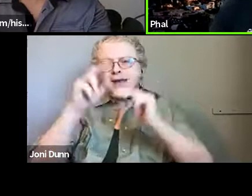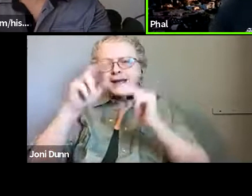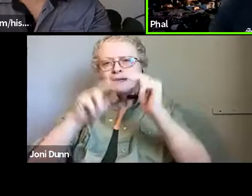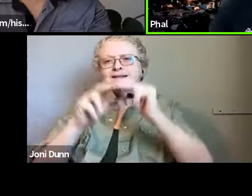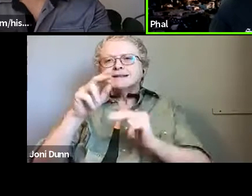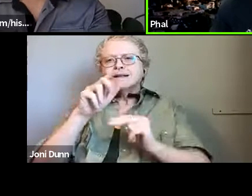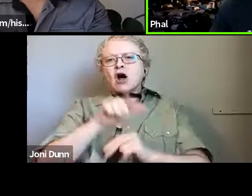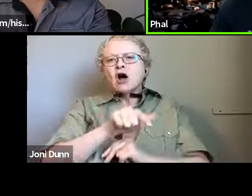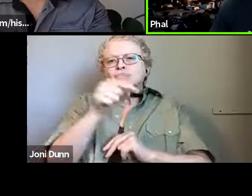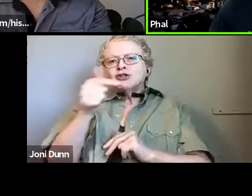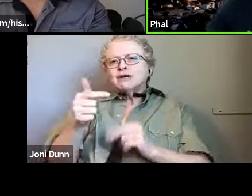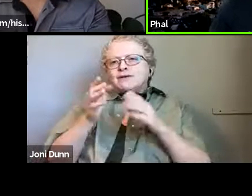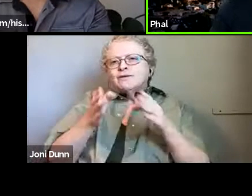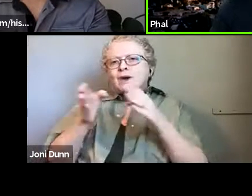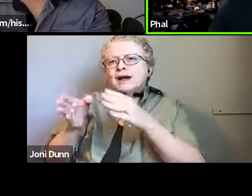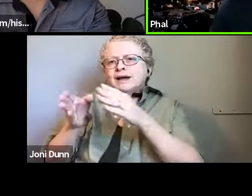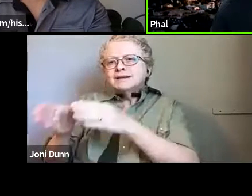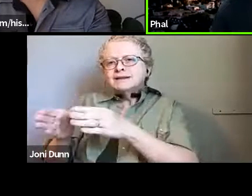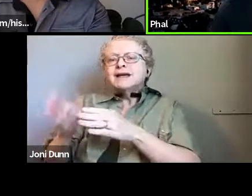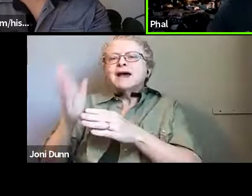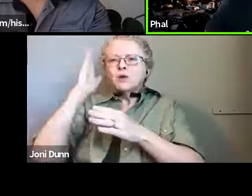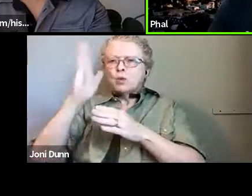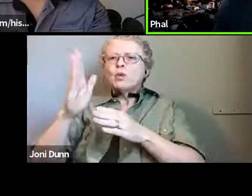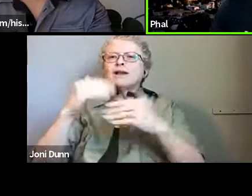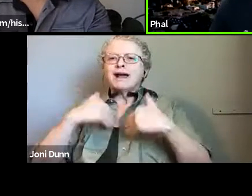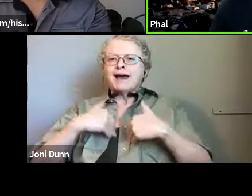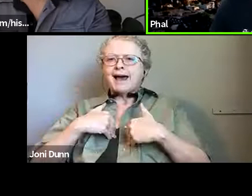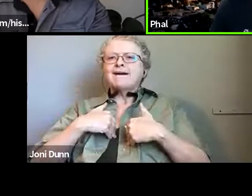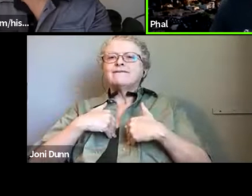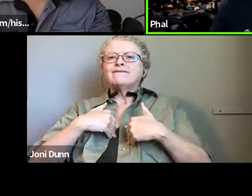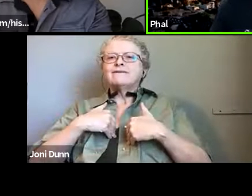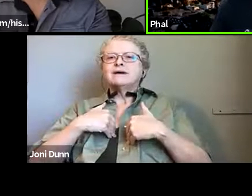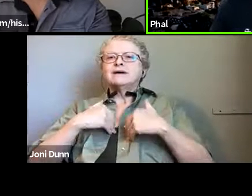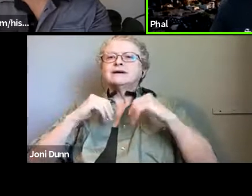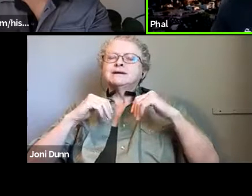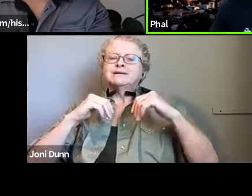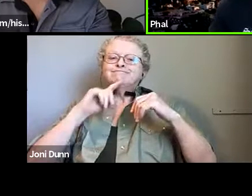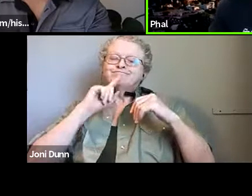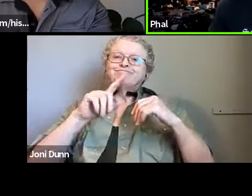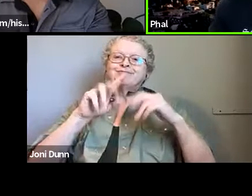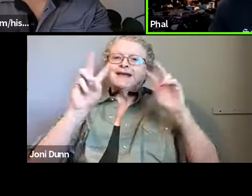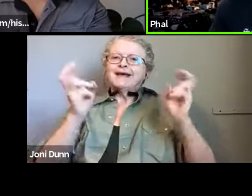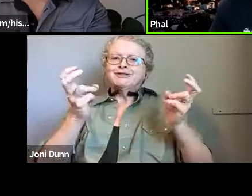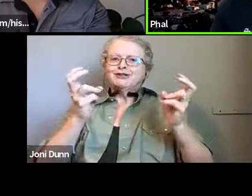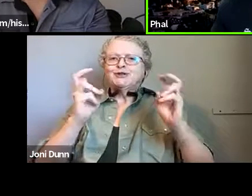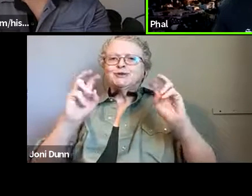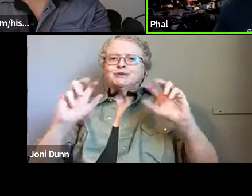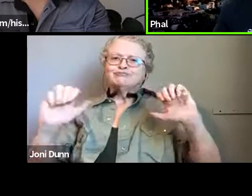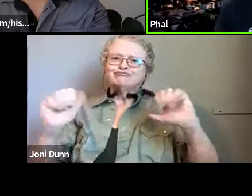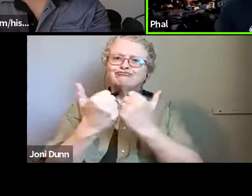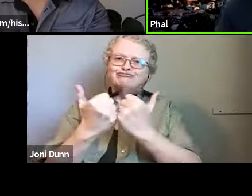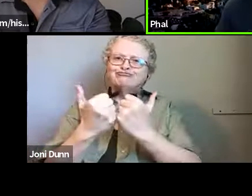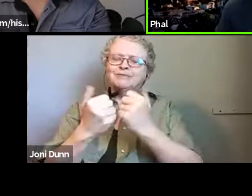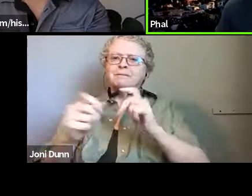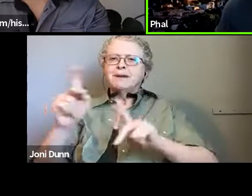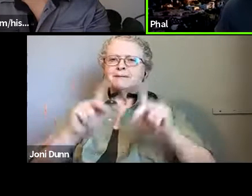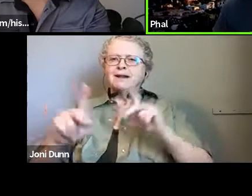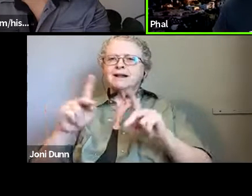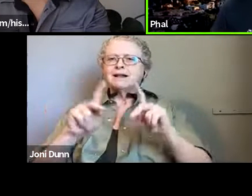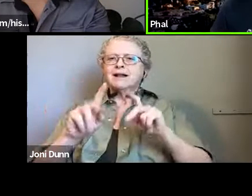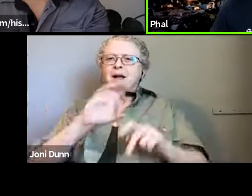there's always going to be issues between people. That's just how human nature is. Policing is a way to kind of just